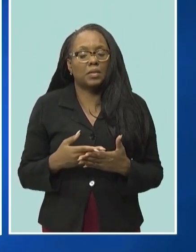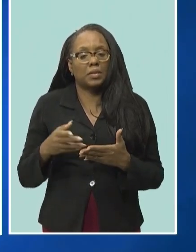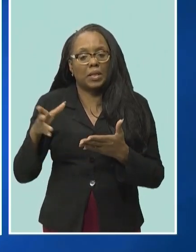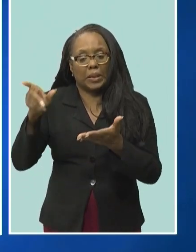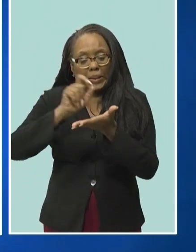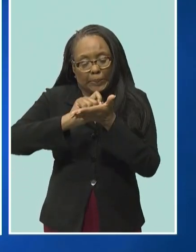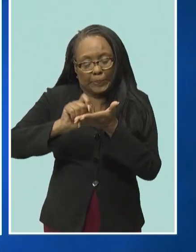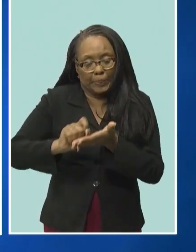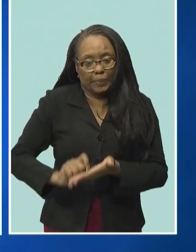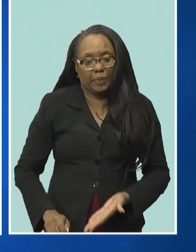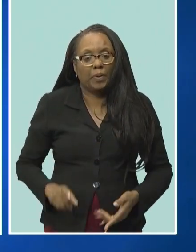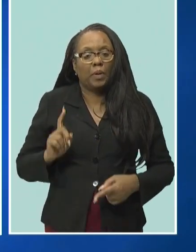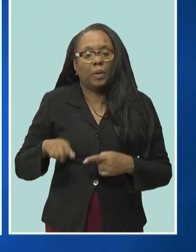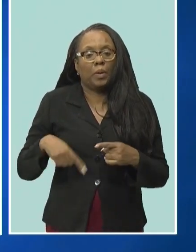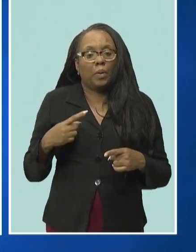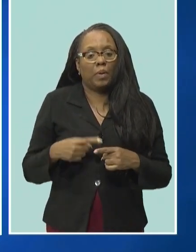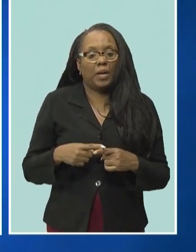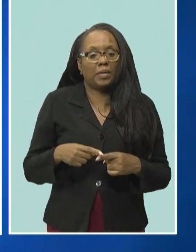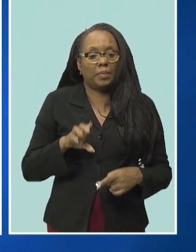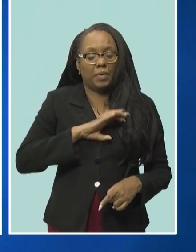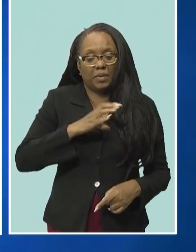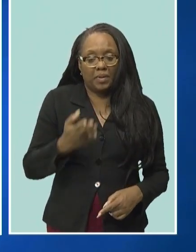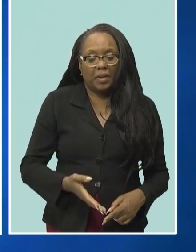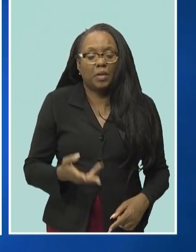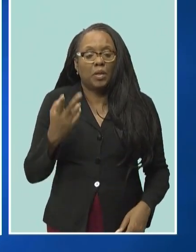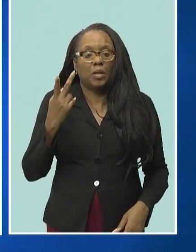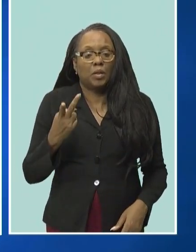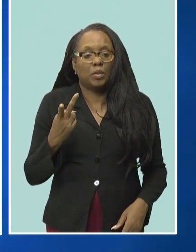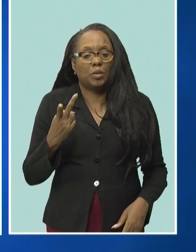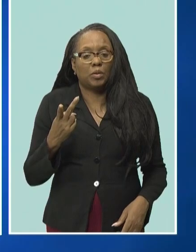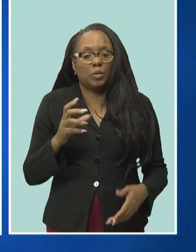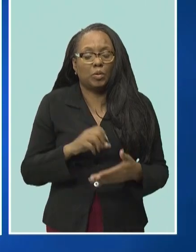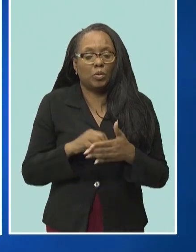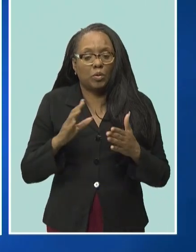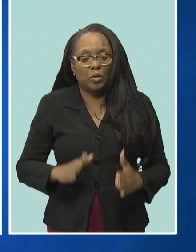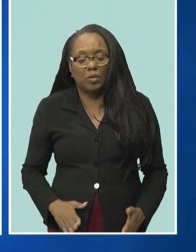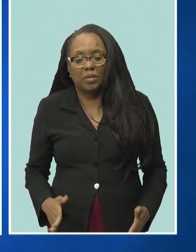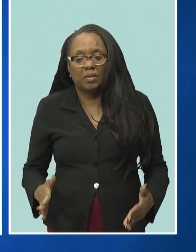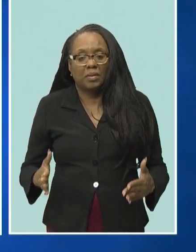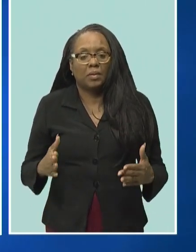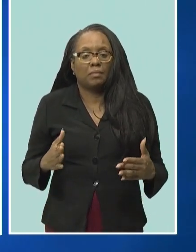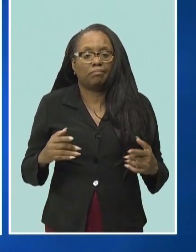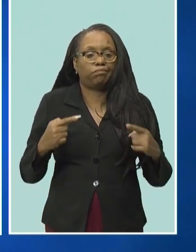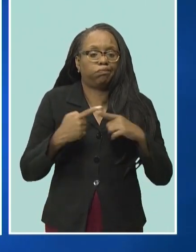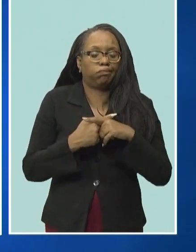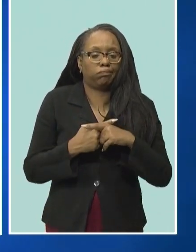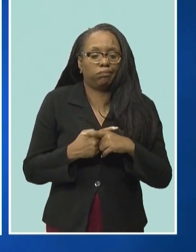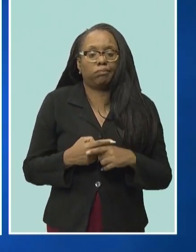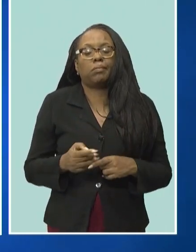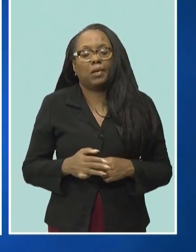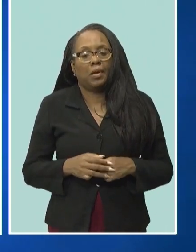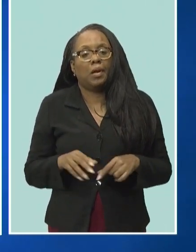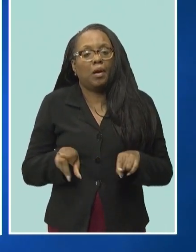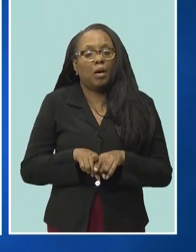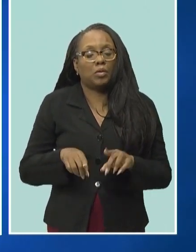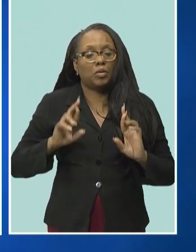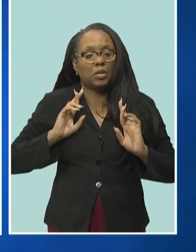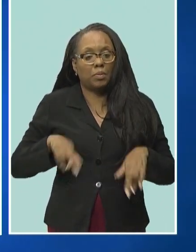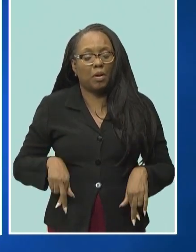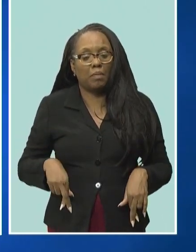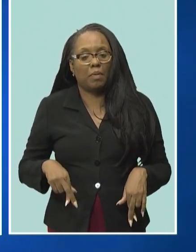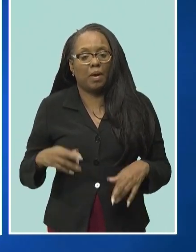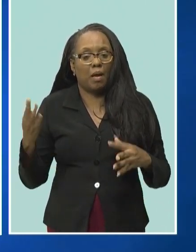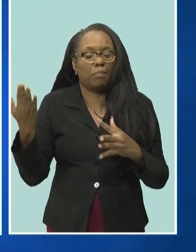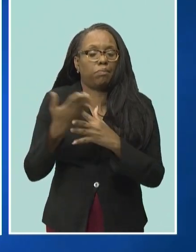While the police were present, an incident broke out between two students. School officials also quickly responded to this situation and shut it